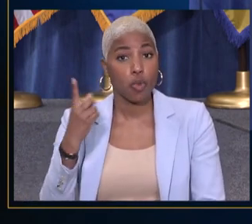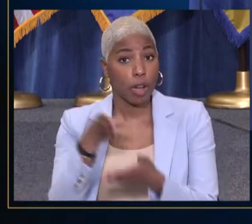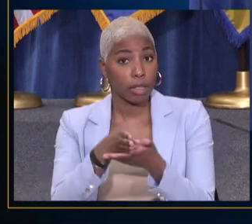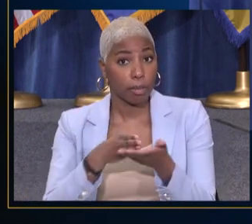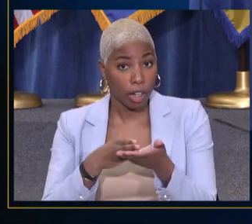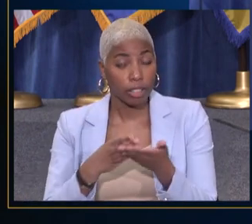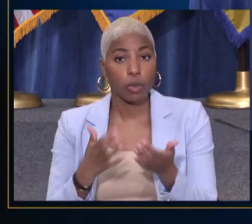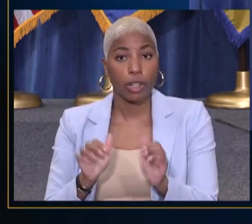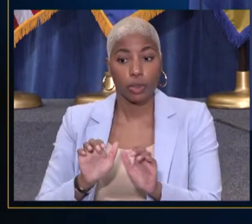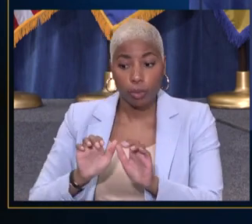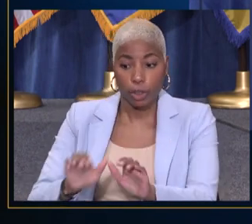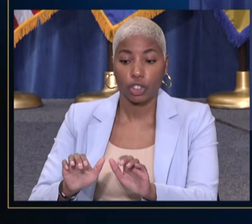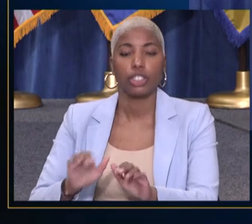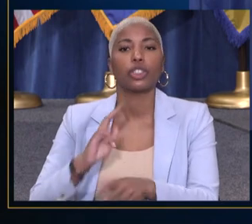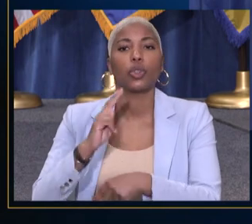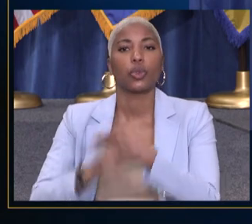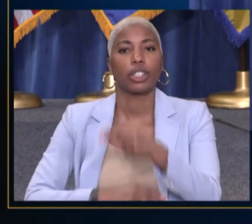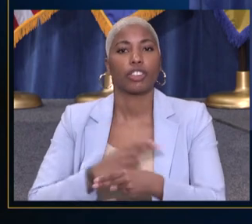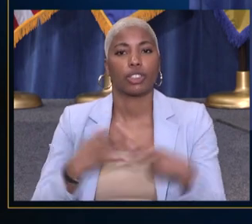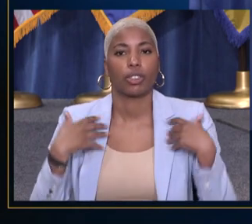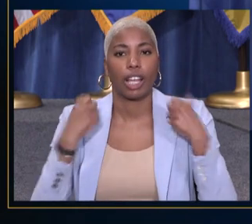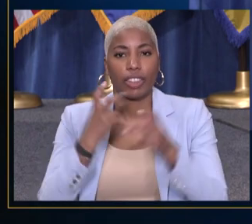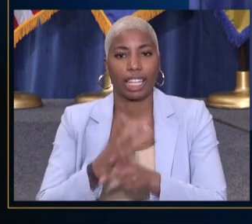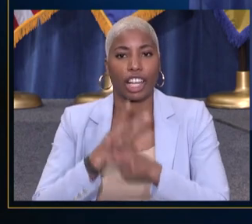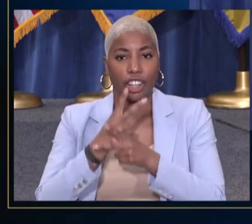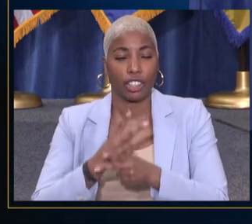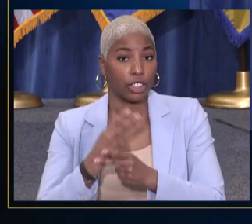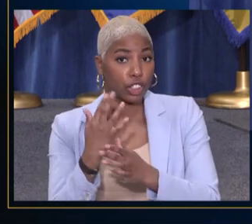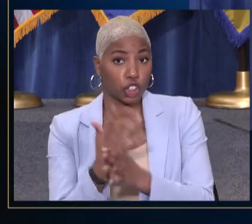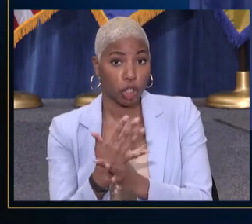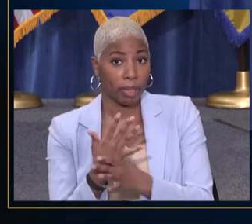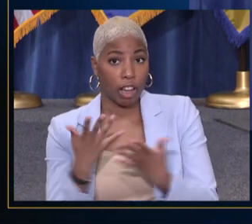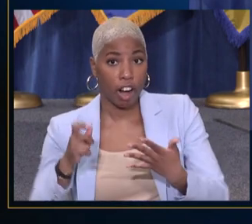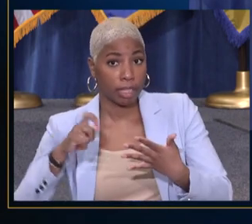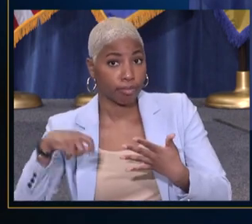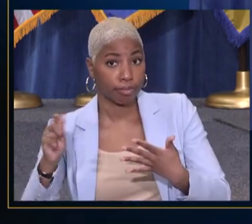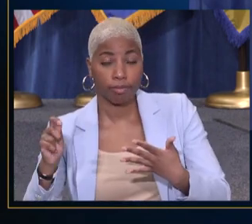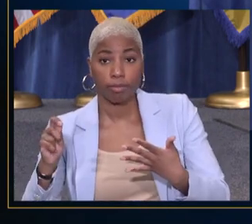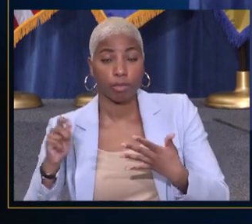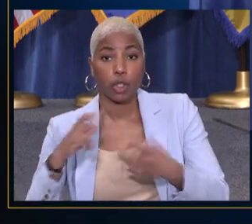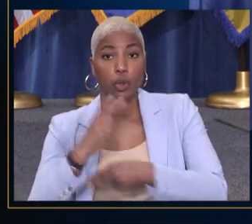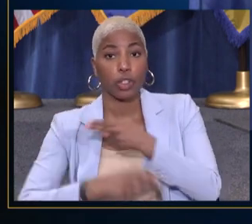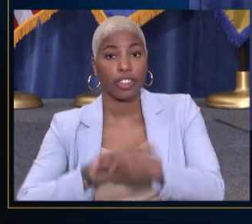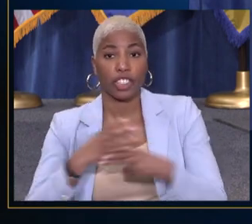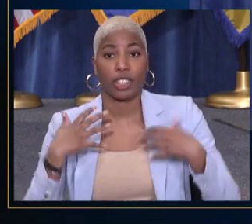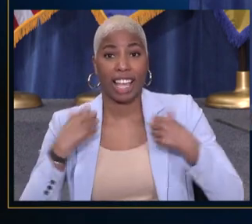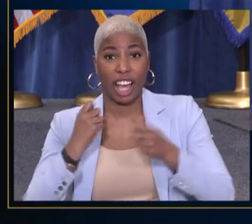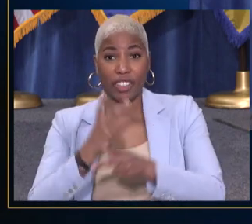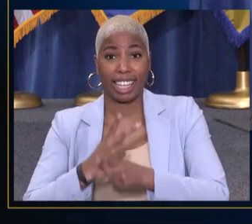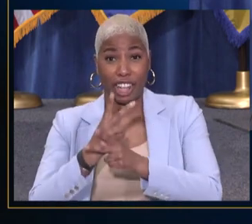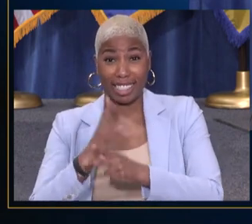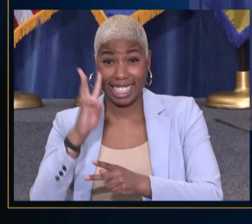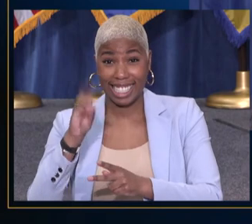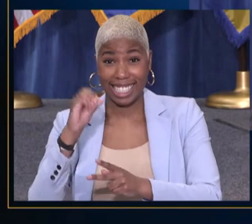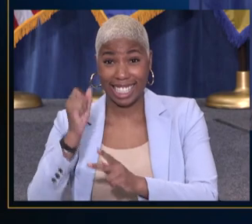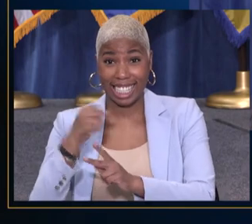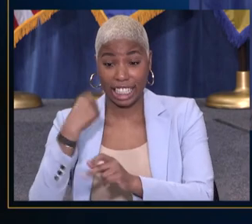was universal health care. Germany had already had universal health care some 60 years prior to